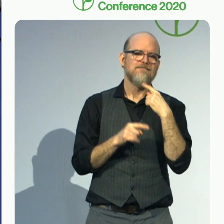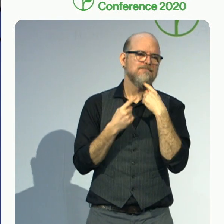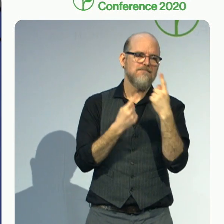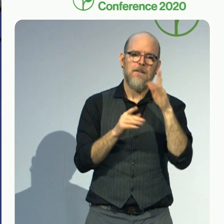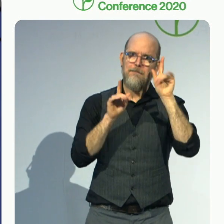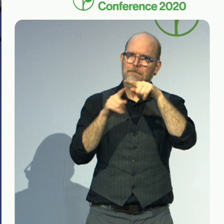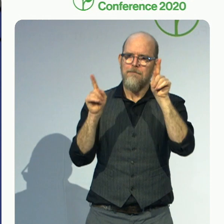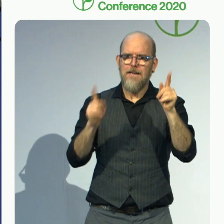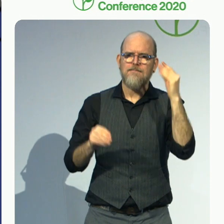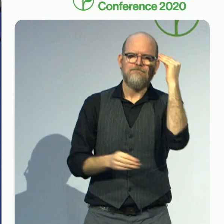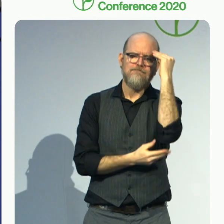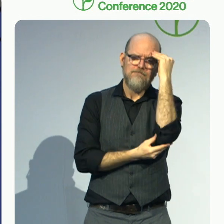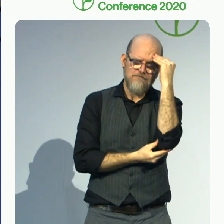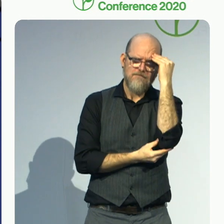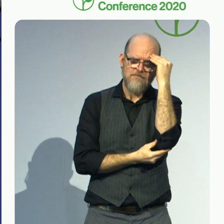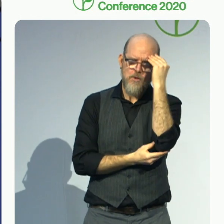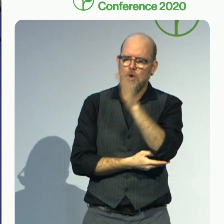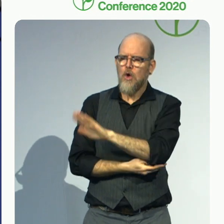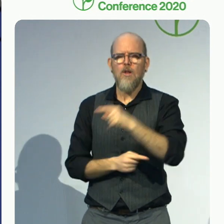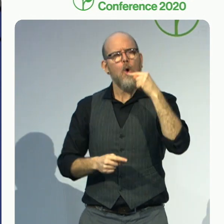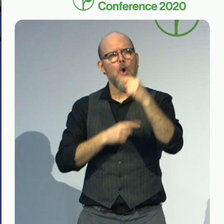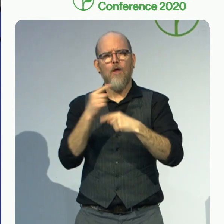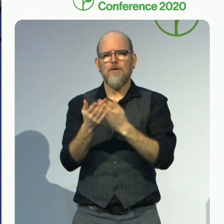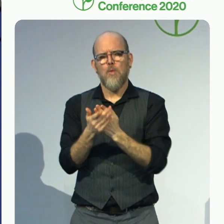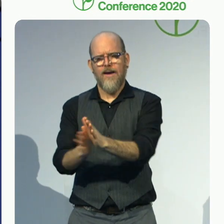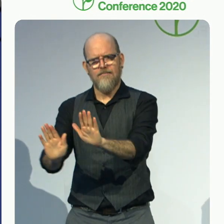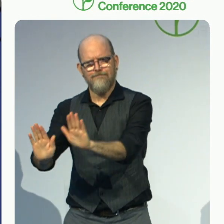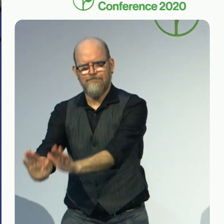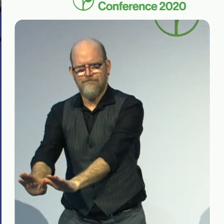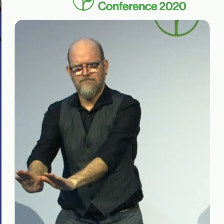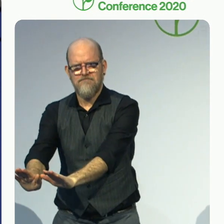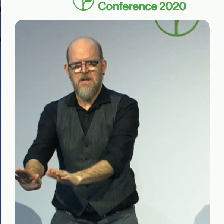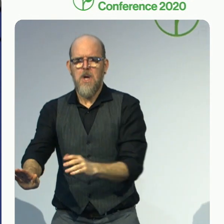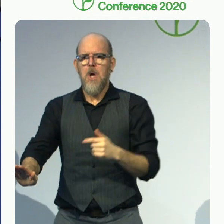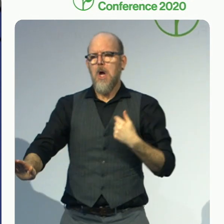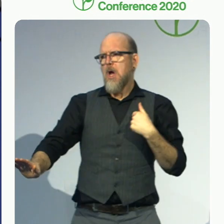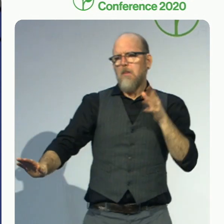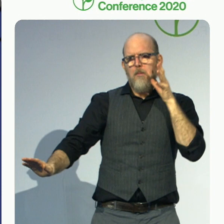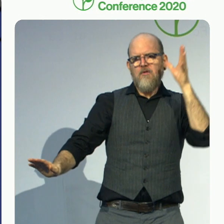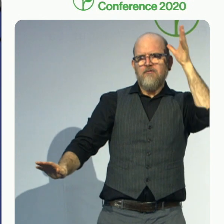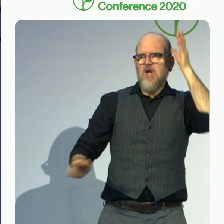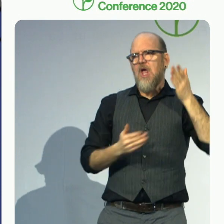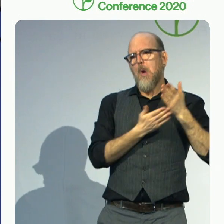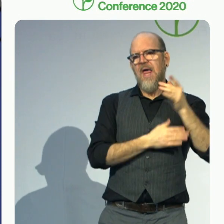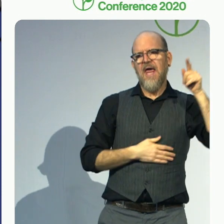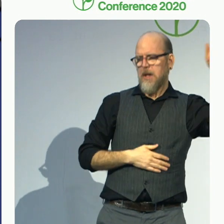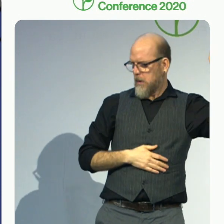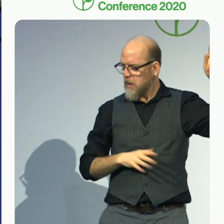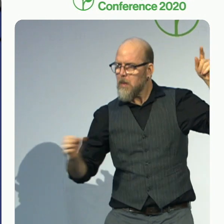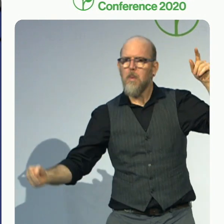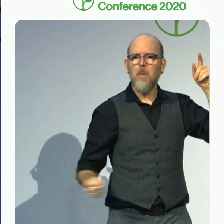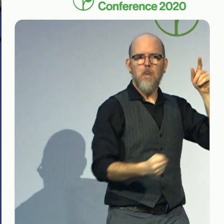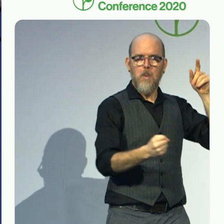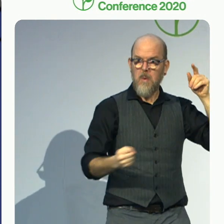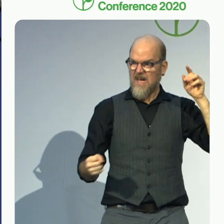So there is a misconception that parents have a right to, of course, parents,